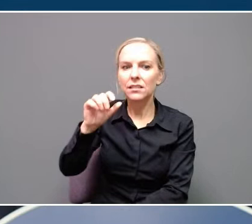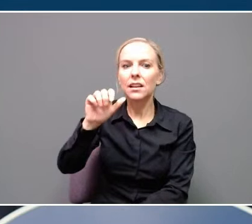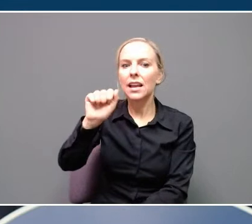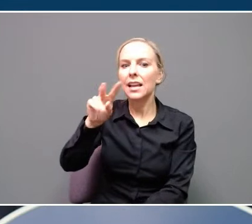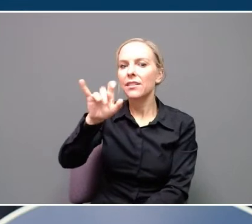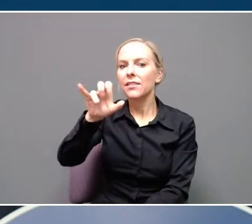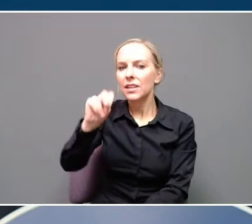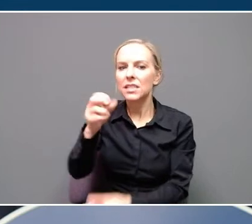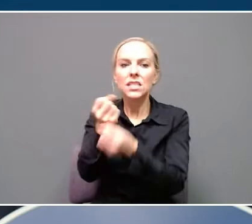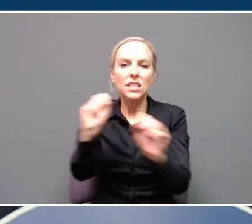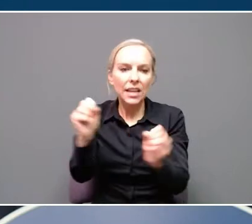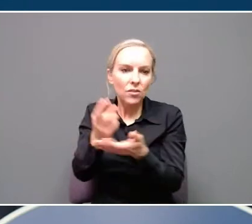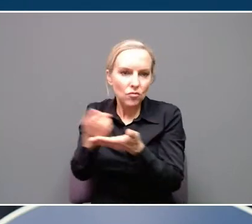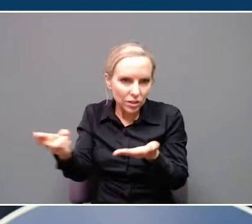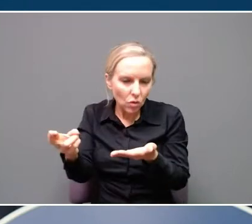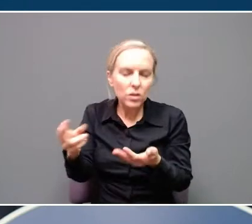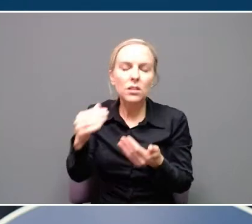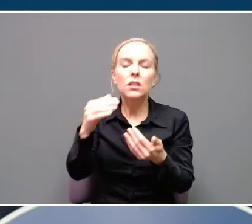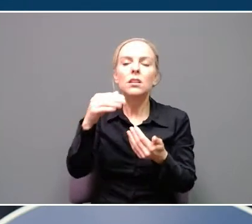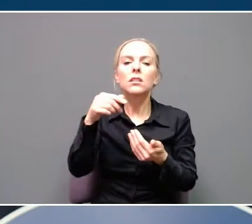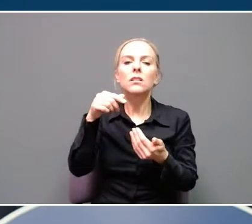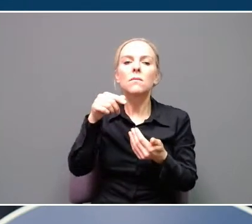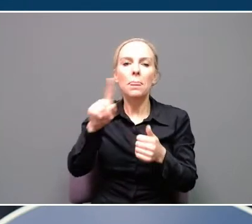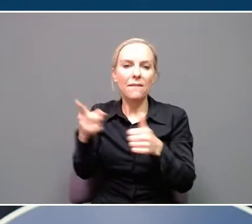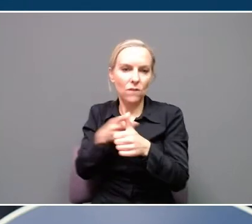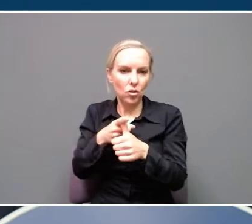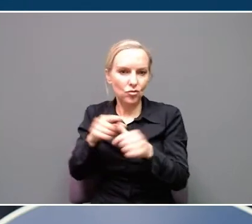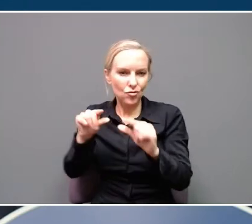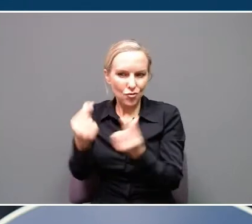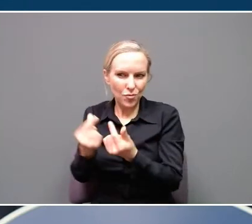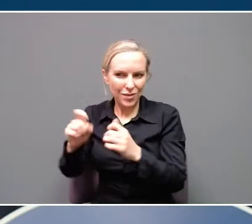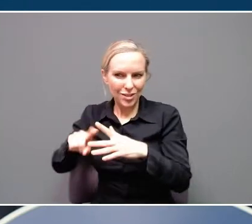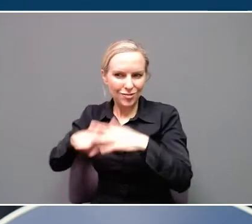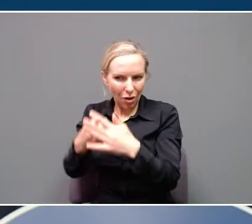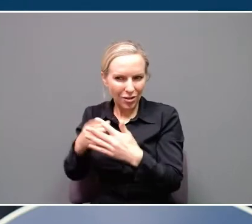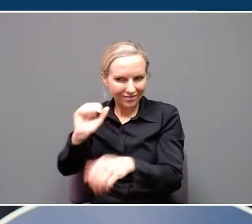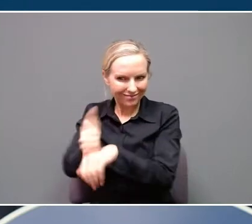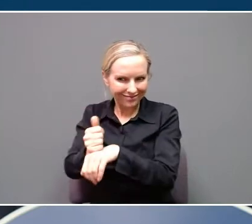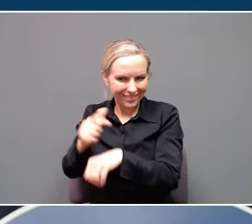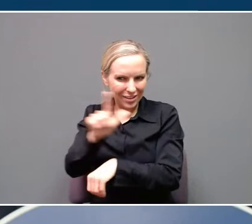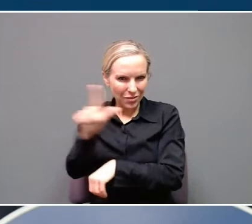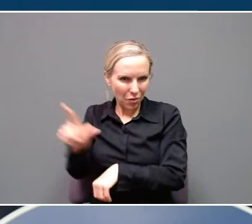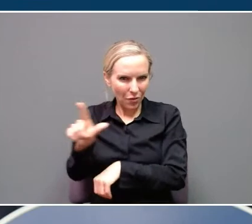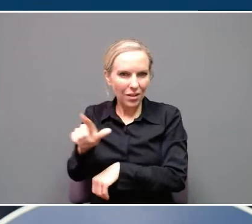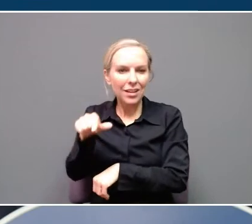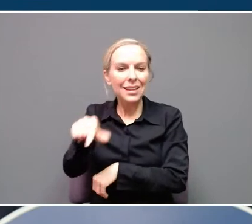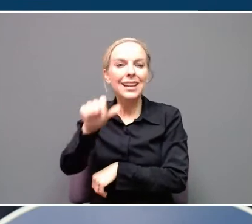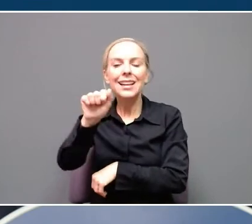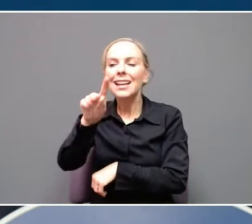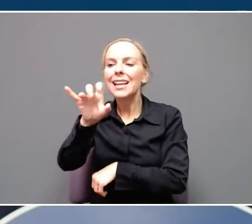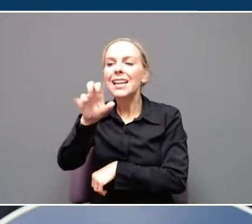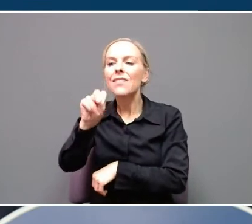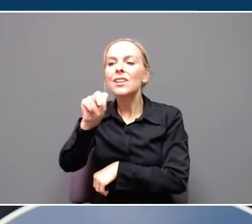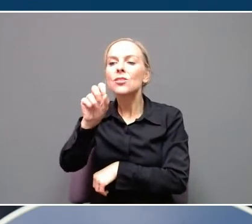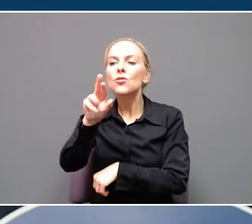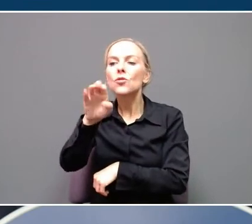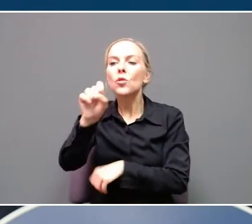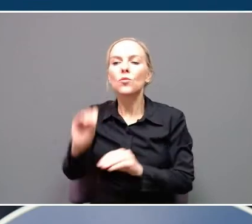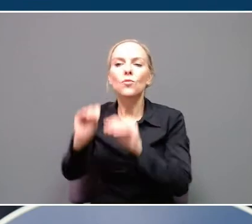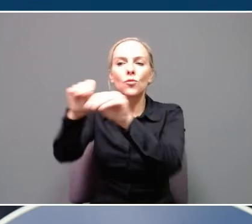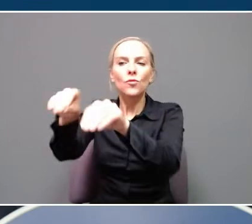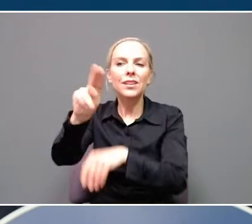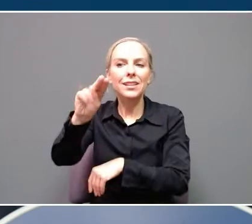Resources Incorporated. The first group was in Louisville. Aviation Safety Resources is in Nicholasville. Gen 9 Incorporated